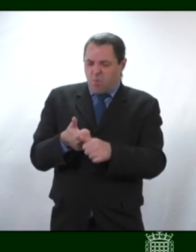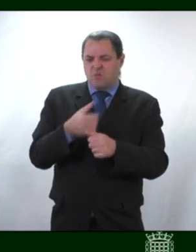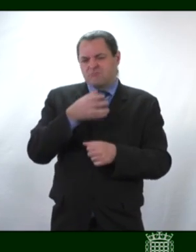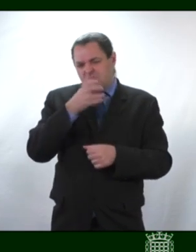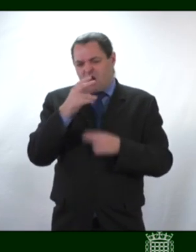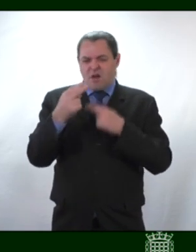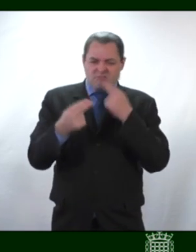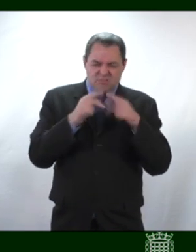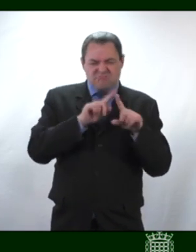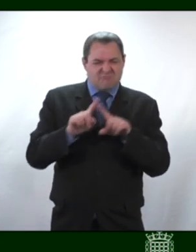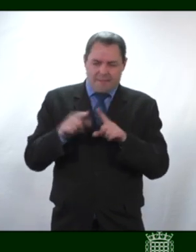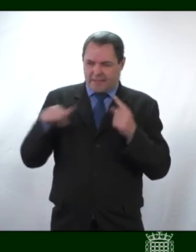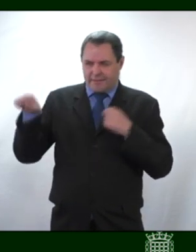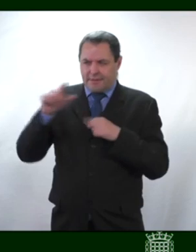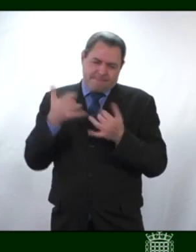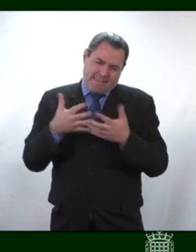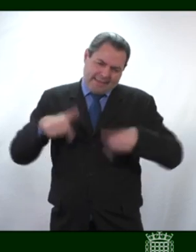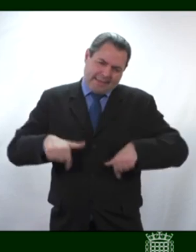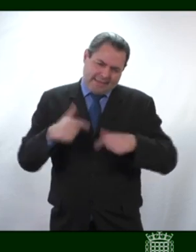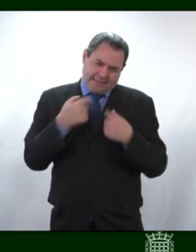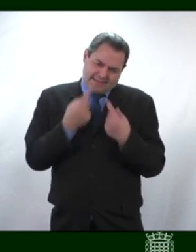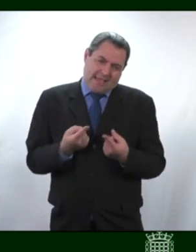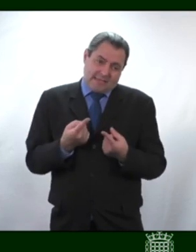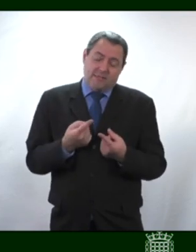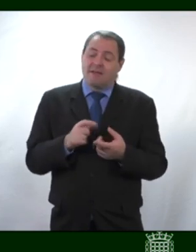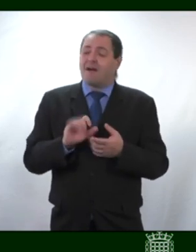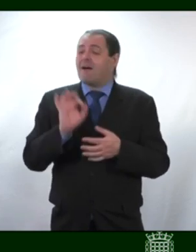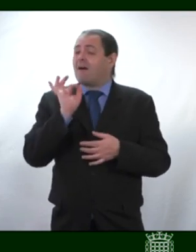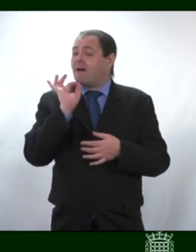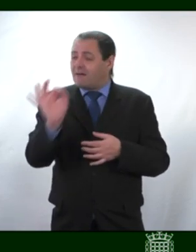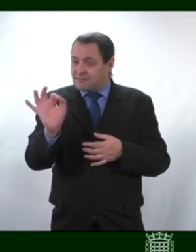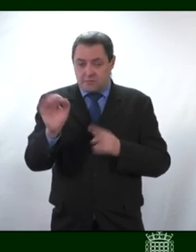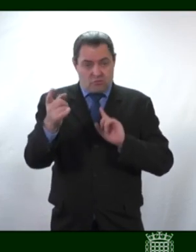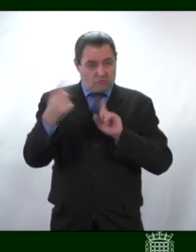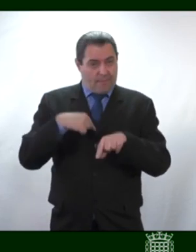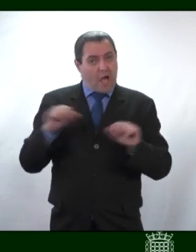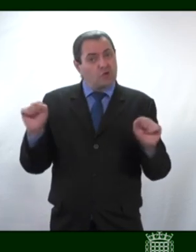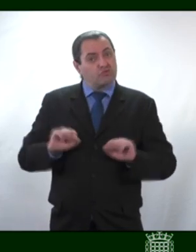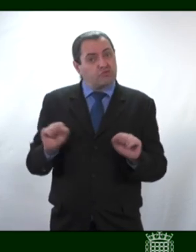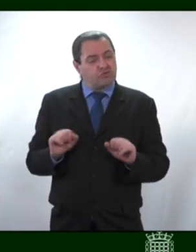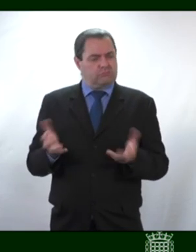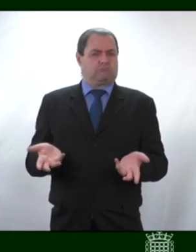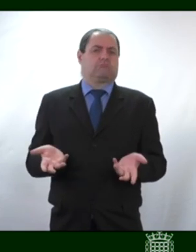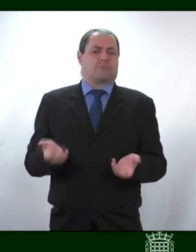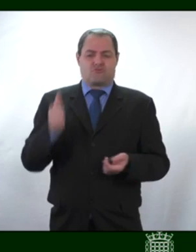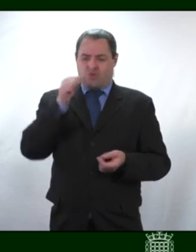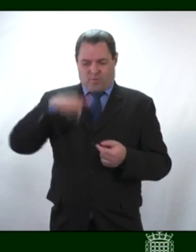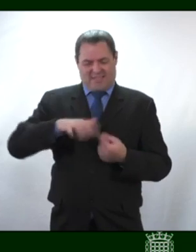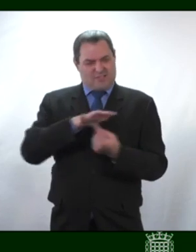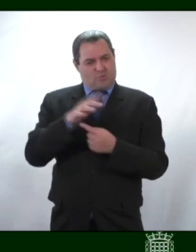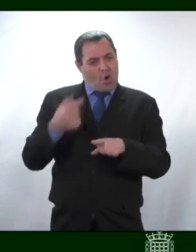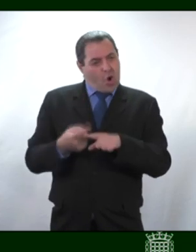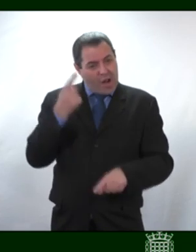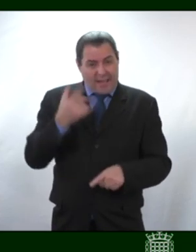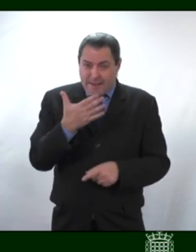people have mirrored across the room. They've yet to have a reply. So, given the urgency of the situation, please do your